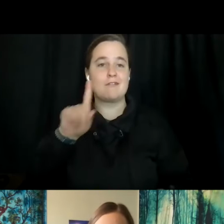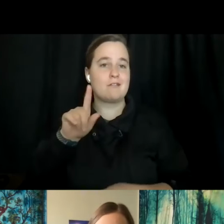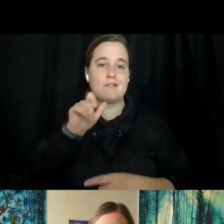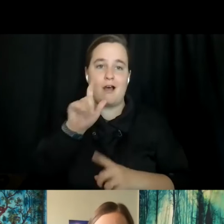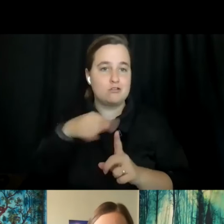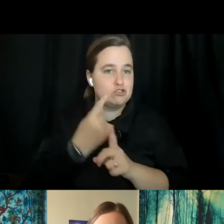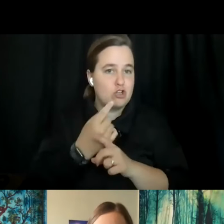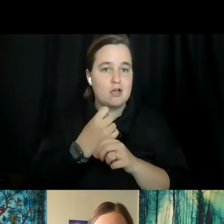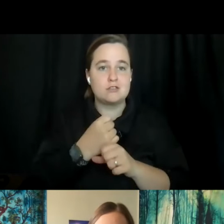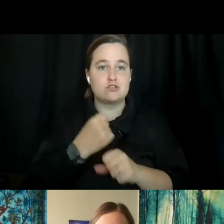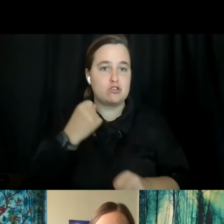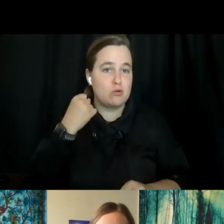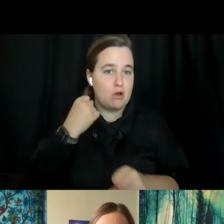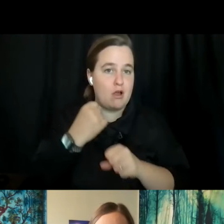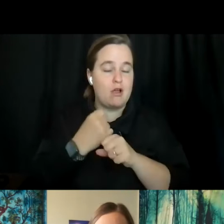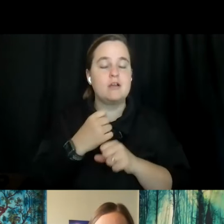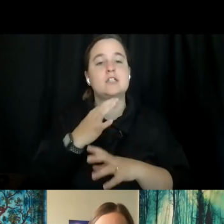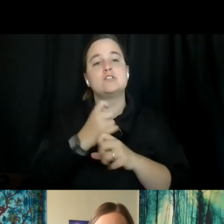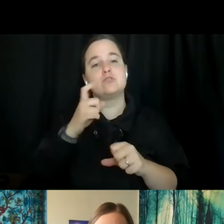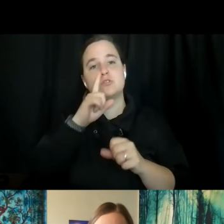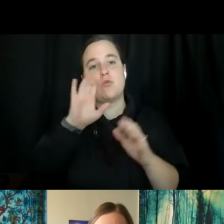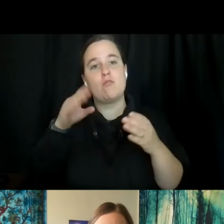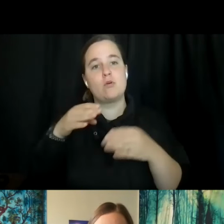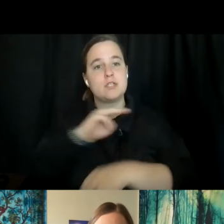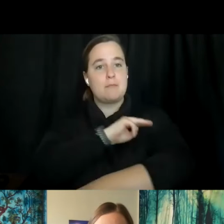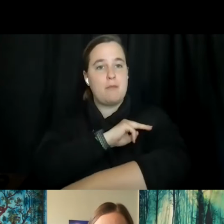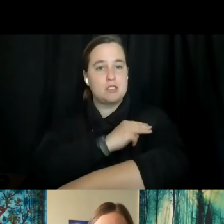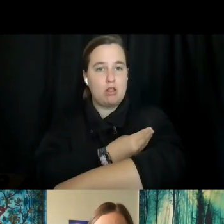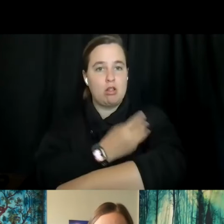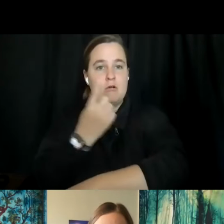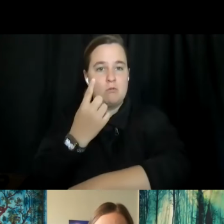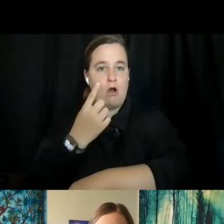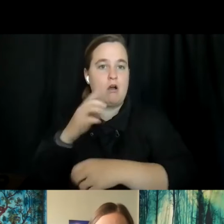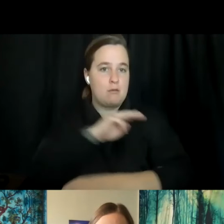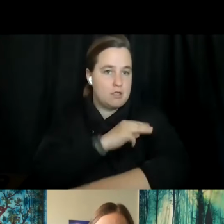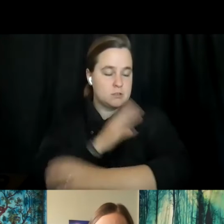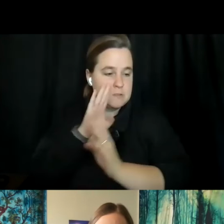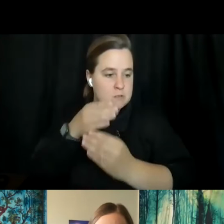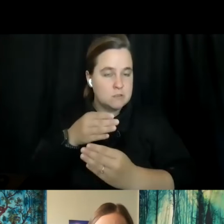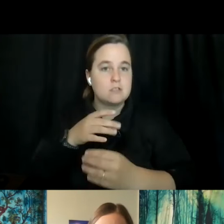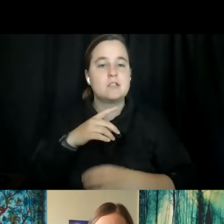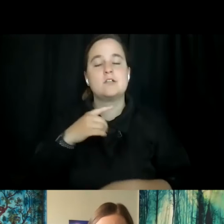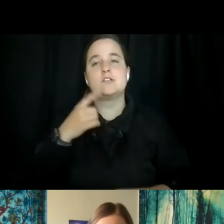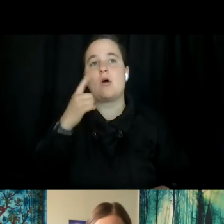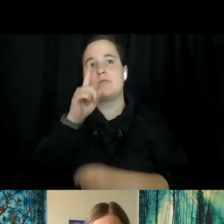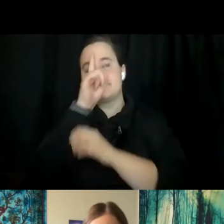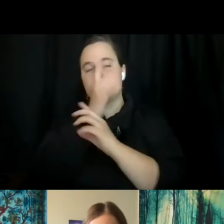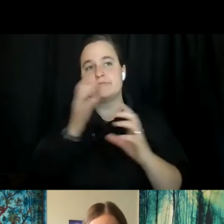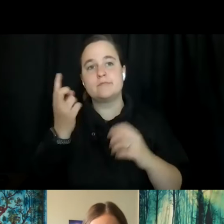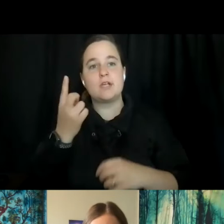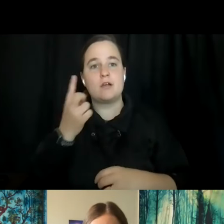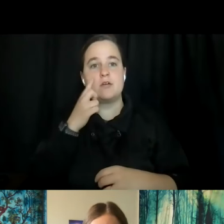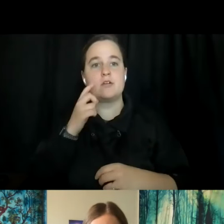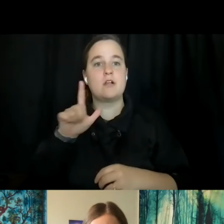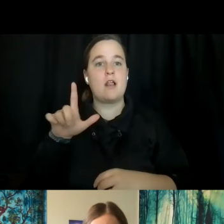because stretching alone is when you're focusing on a muscle in isolation. So like you can think of somebody like putting their leg